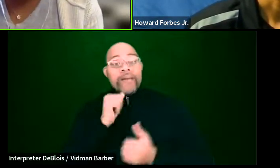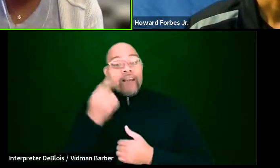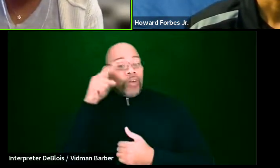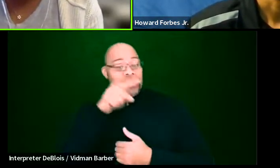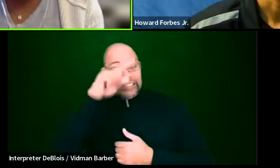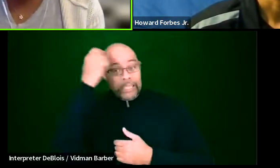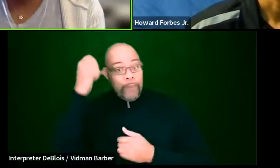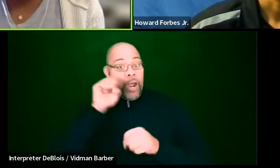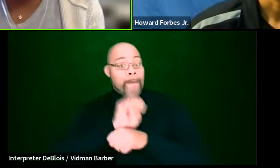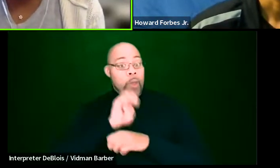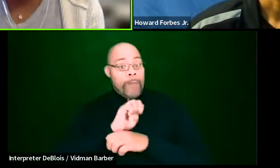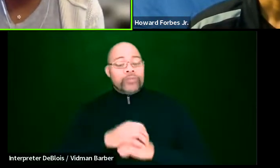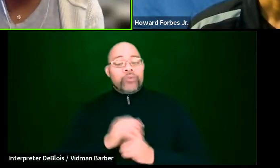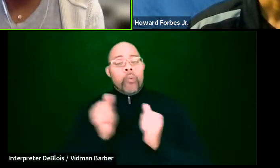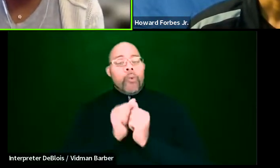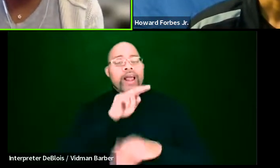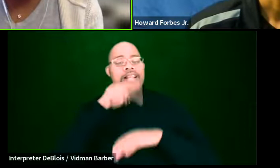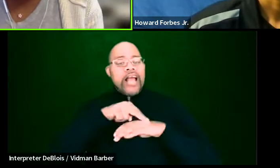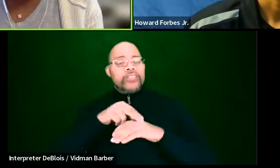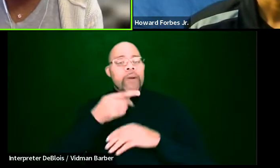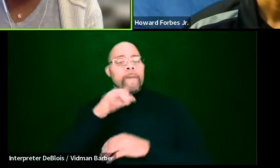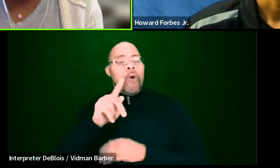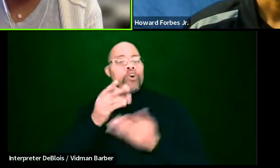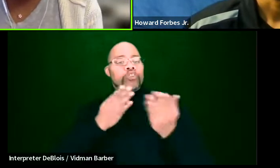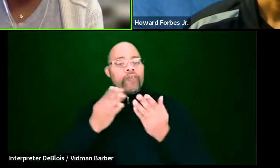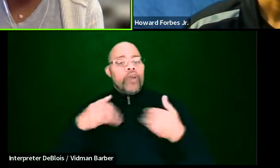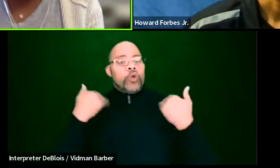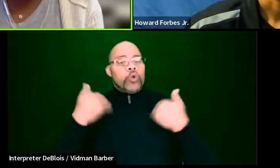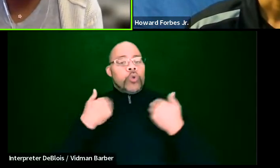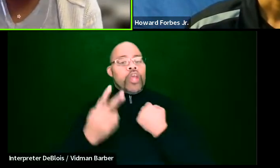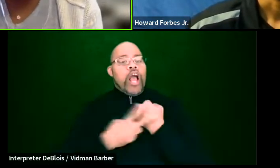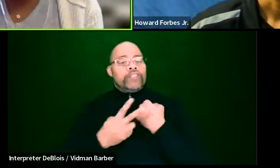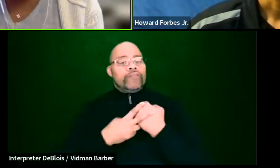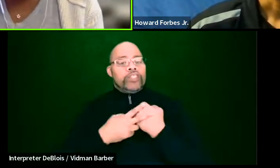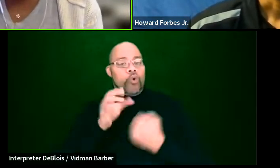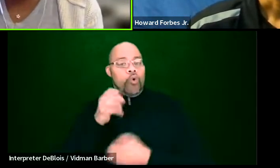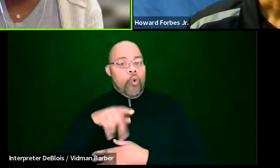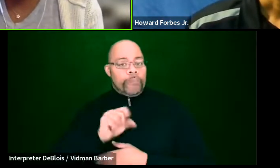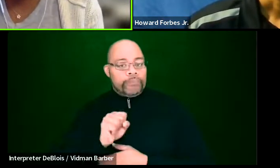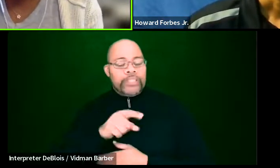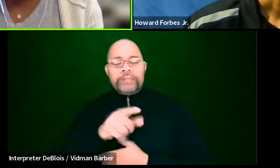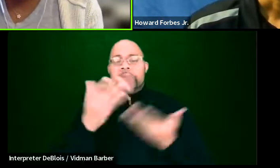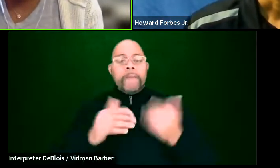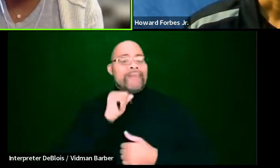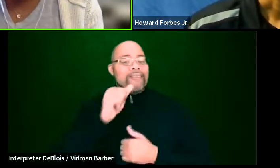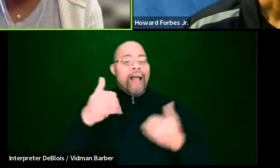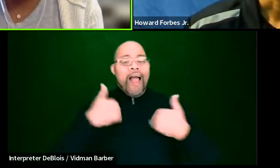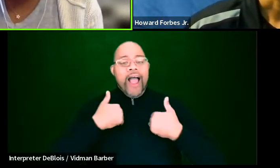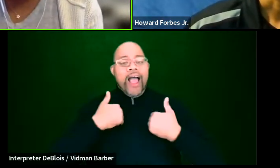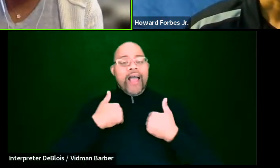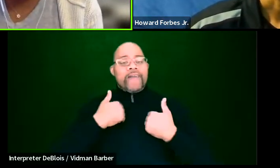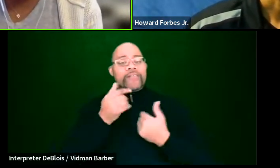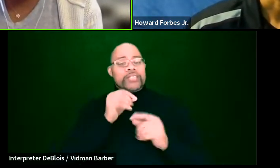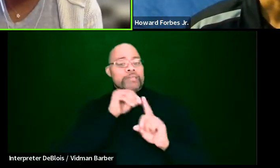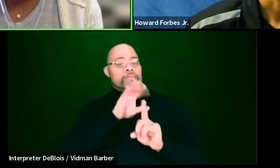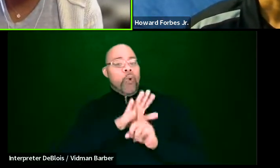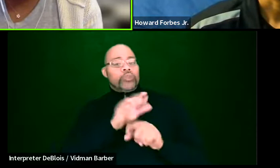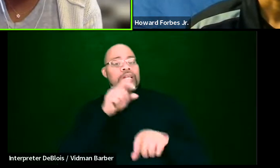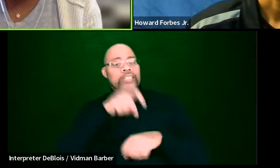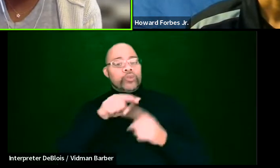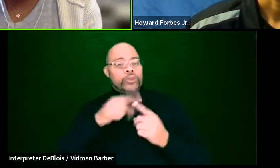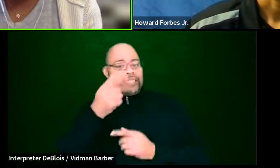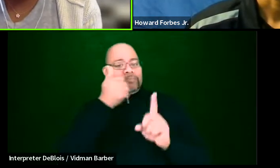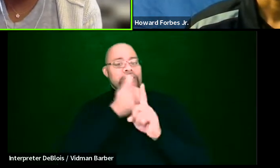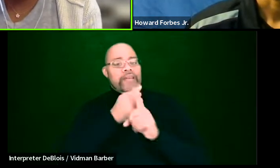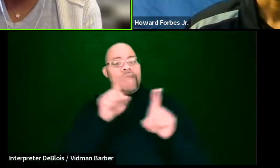summer employment with the National Park Service's Youth Conservation Corps, he would not have had the key exposure necessary to see